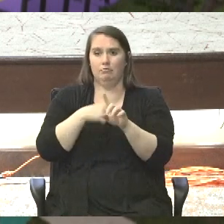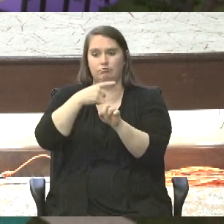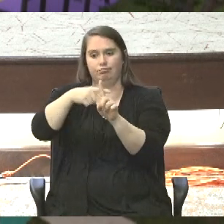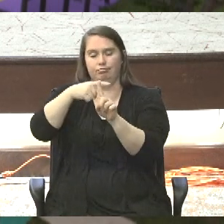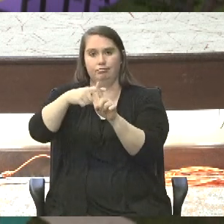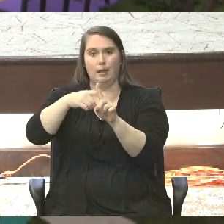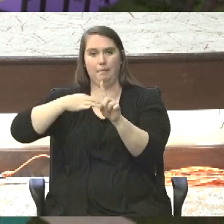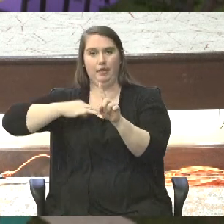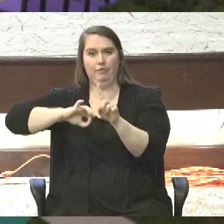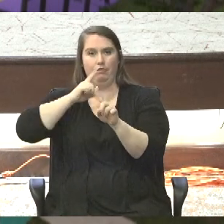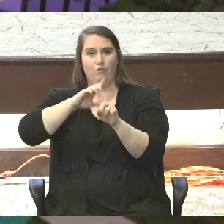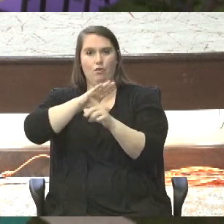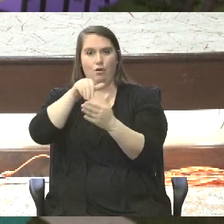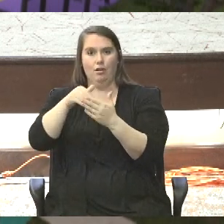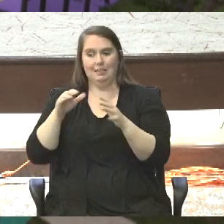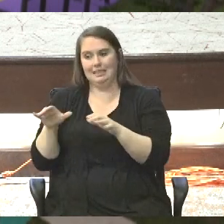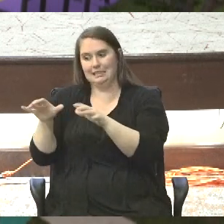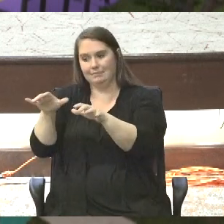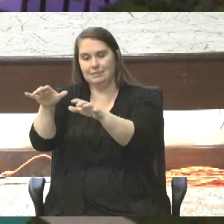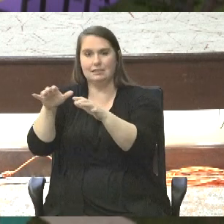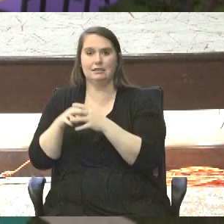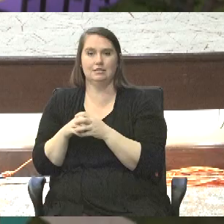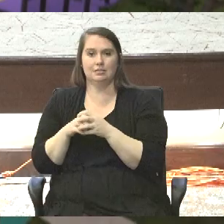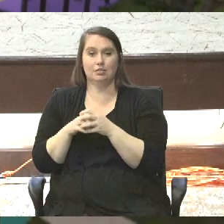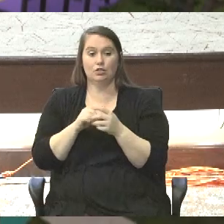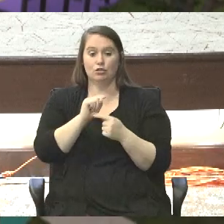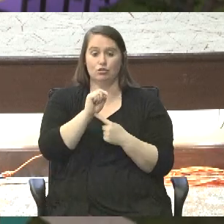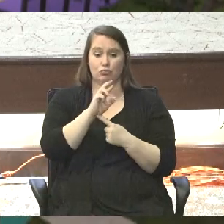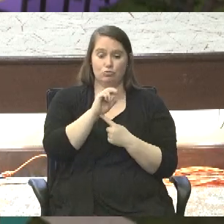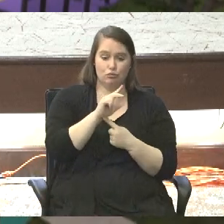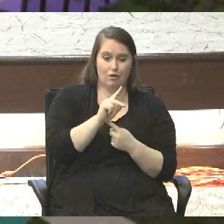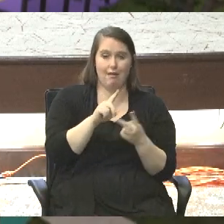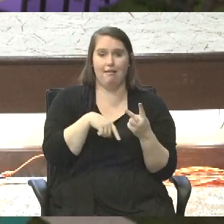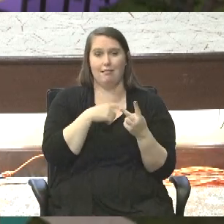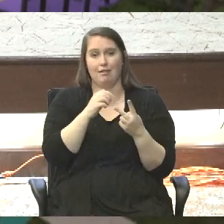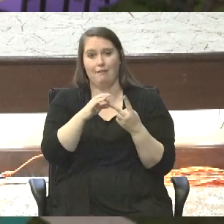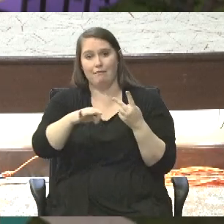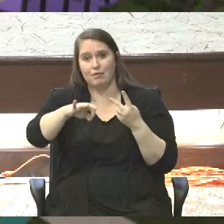at the track and field complex with track and field football and then field soccer as well.